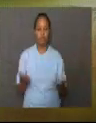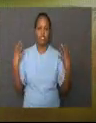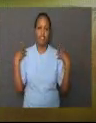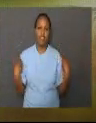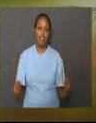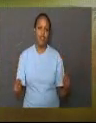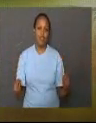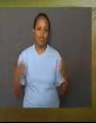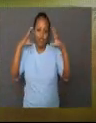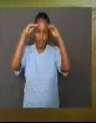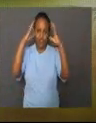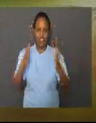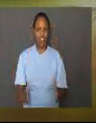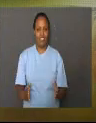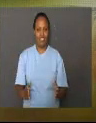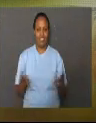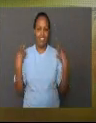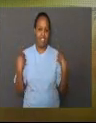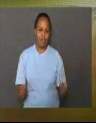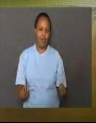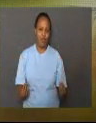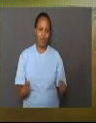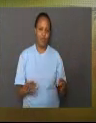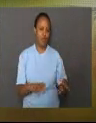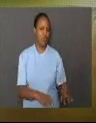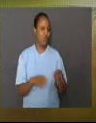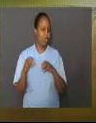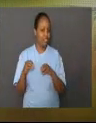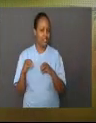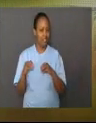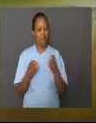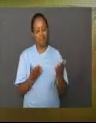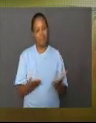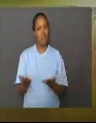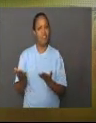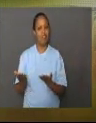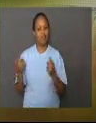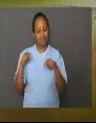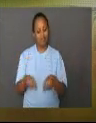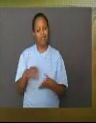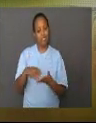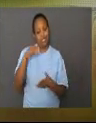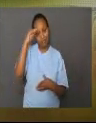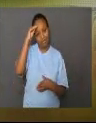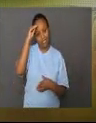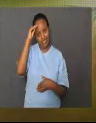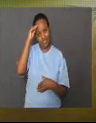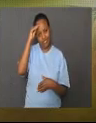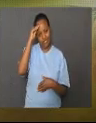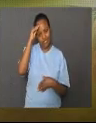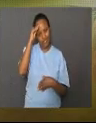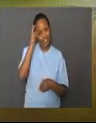Hello, teacher. Hello, students. Welcome to today's lesson on the equity